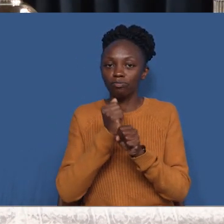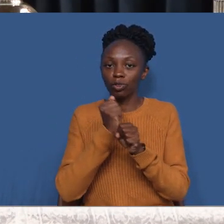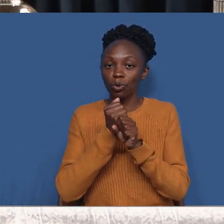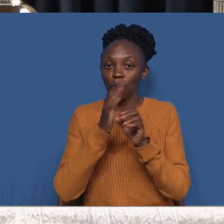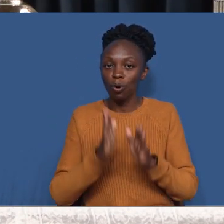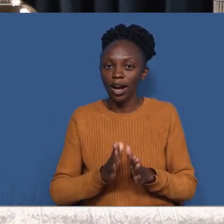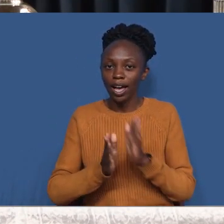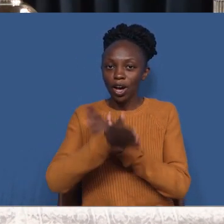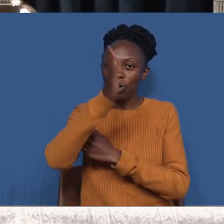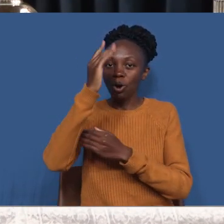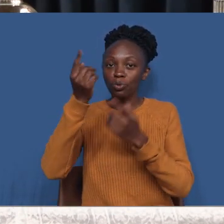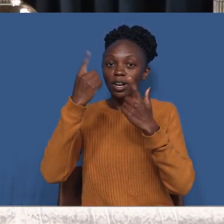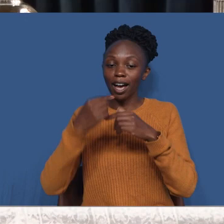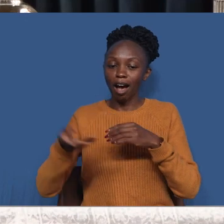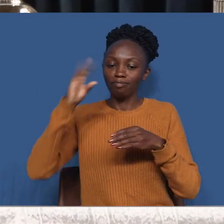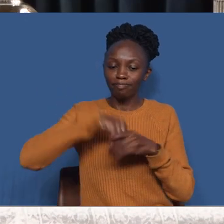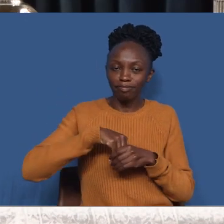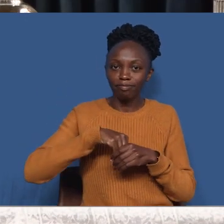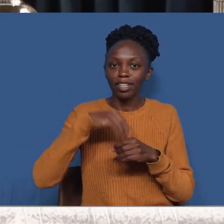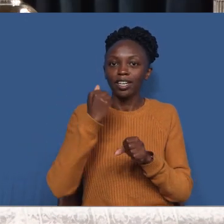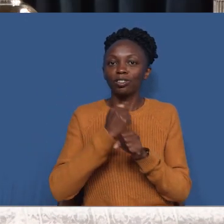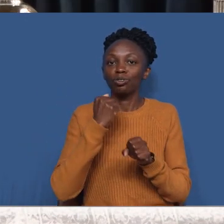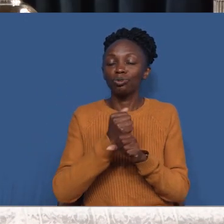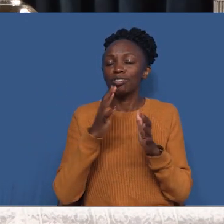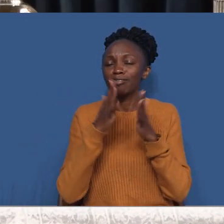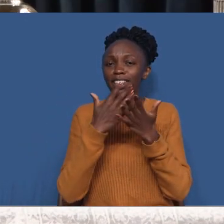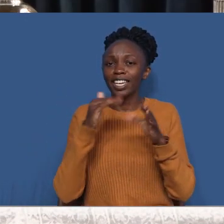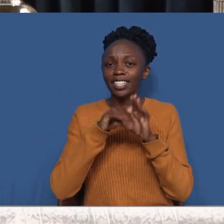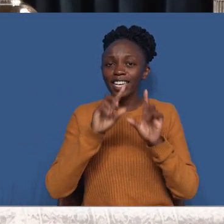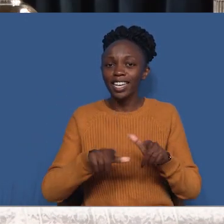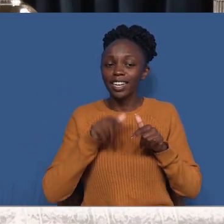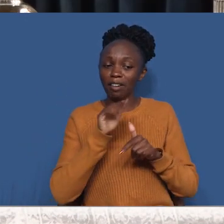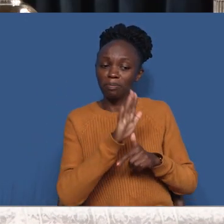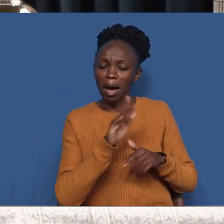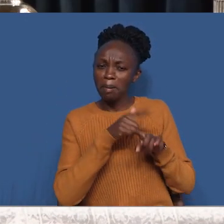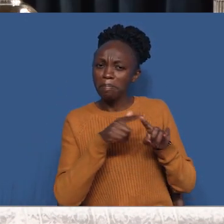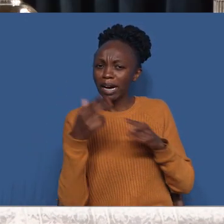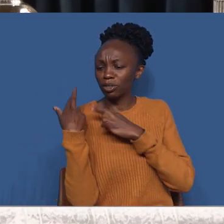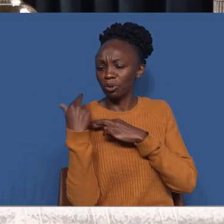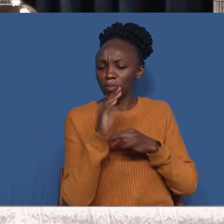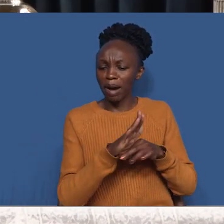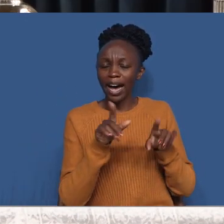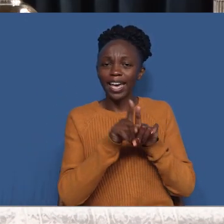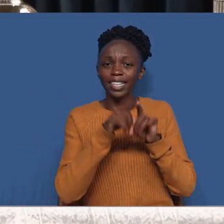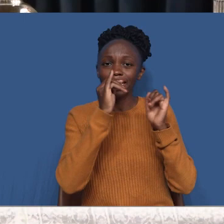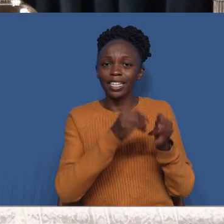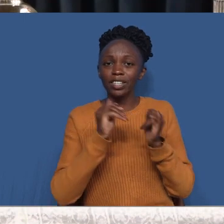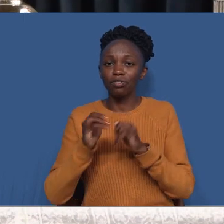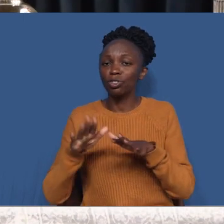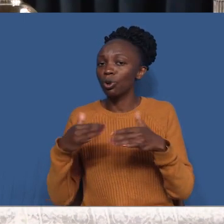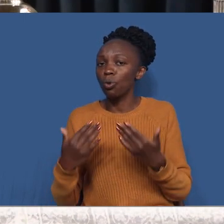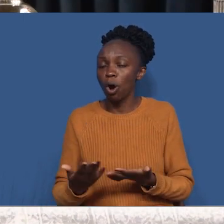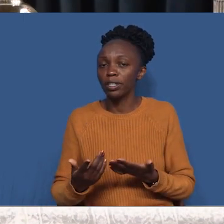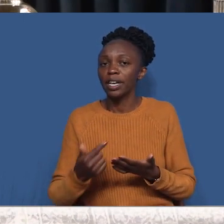God will come and do great things in your life. But what is your role as an individual? And I want us to